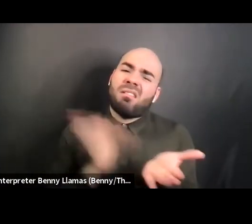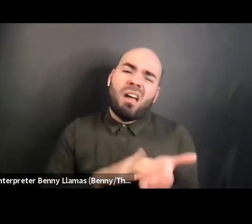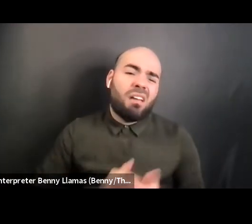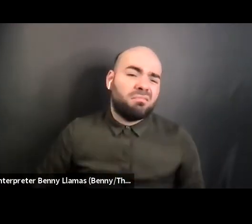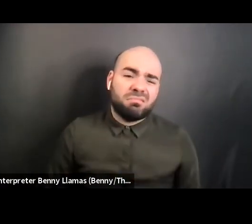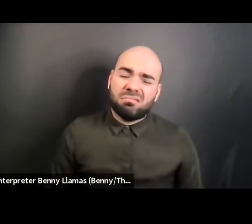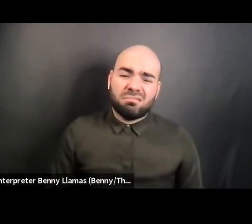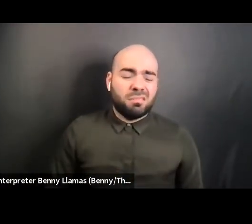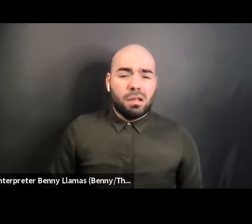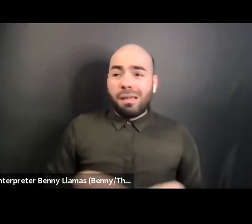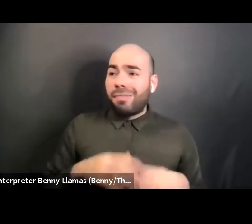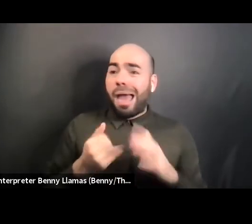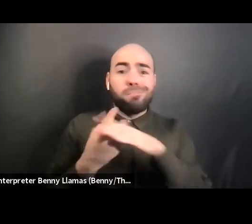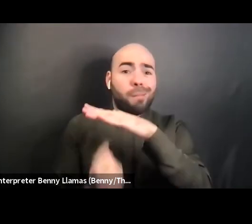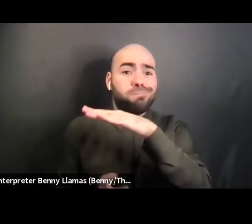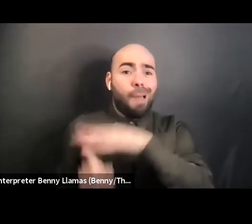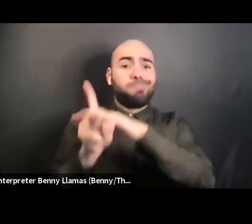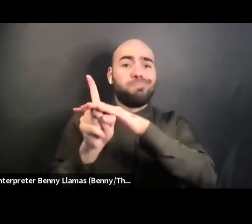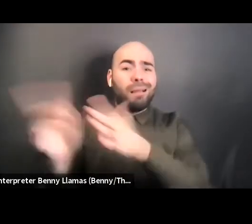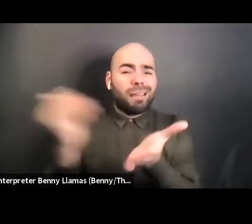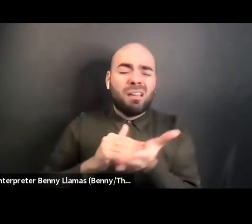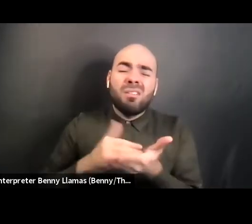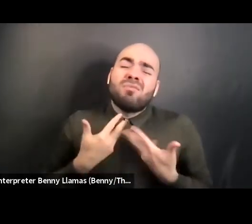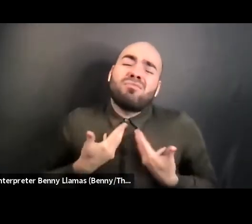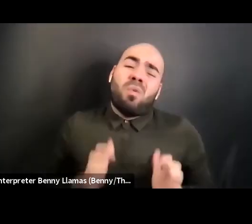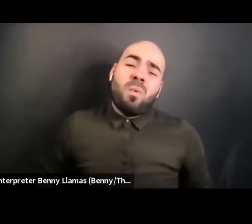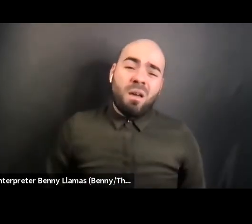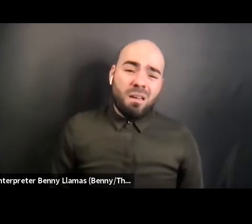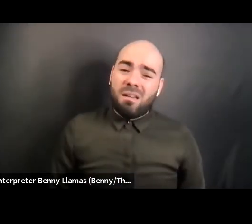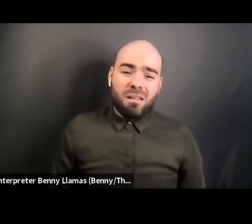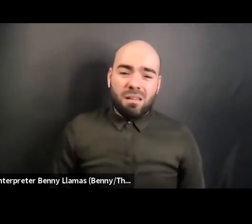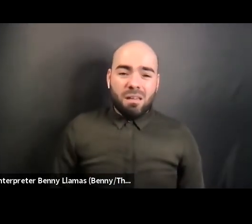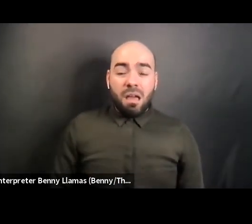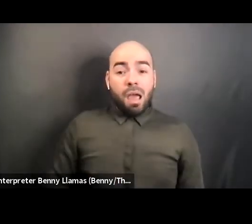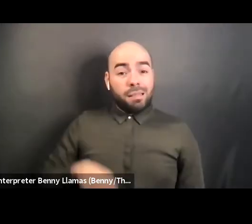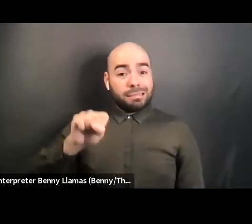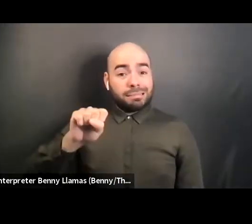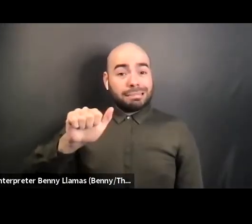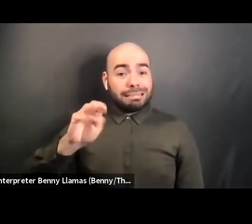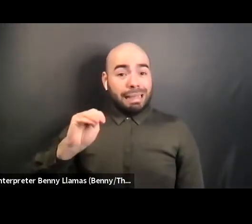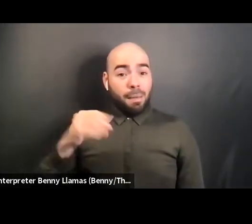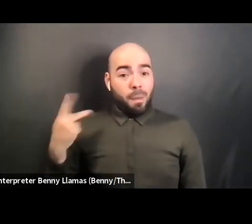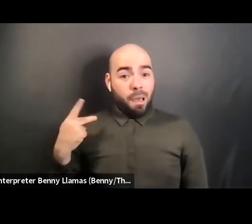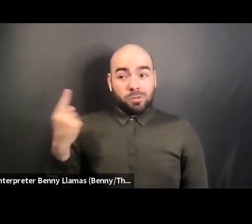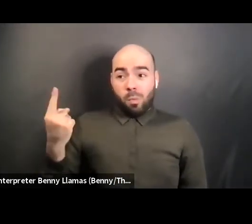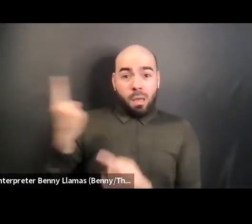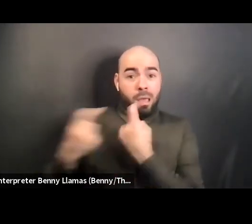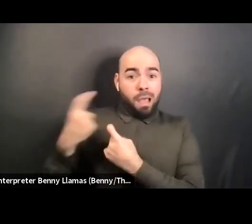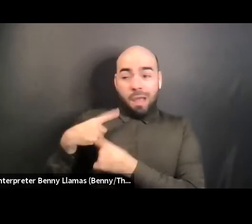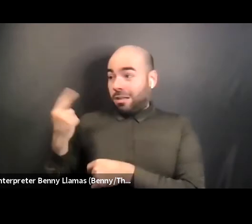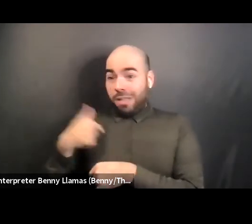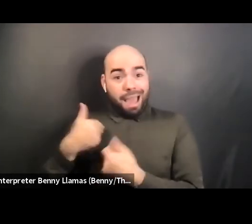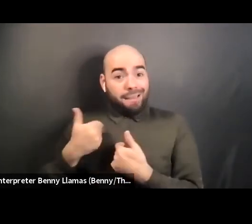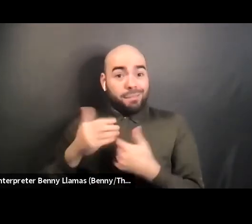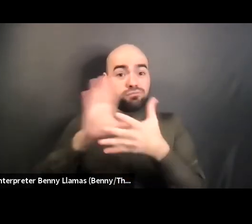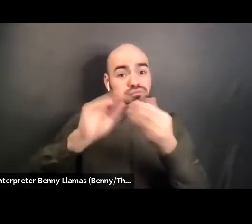listening. And Sam and I were asked if we had a manifesto, a declaration to share with you all.